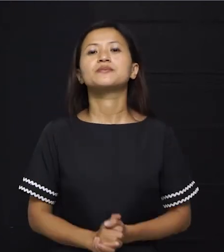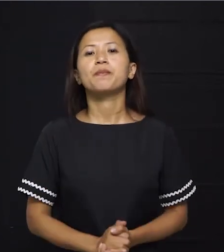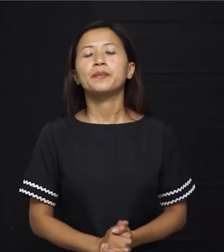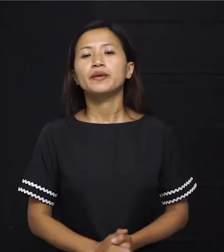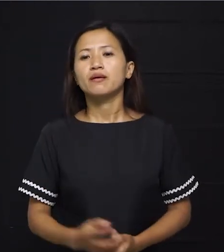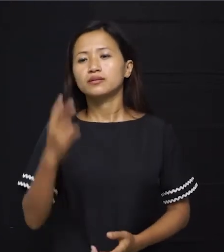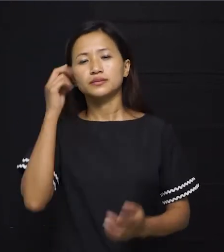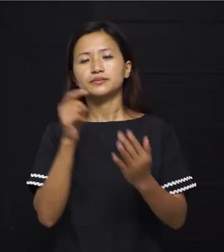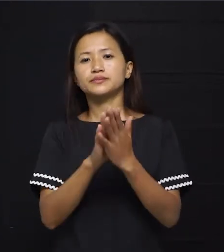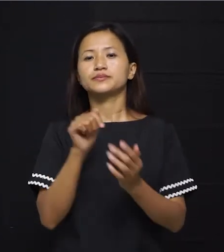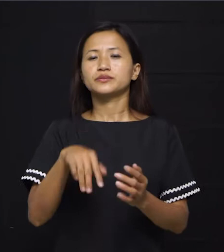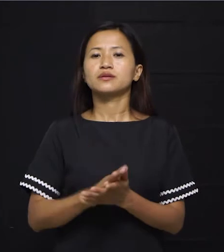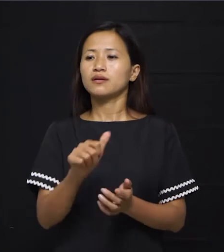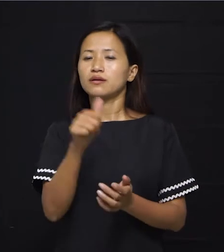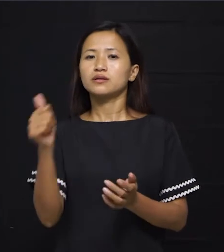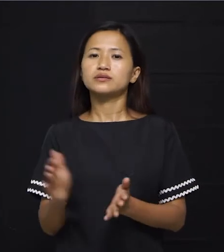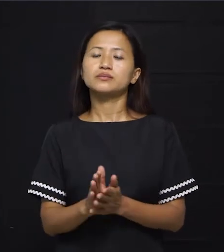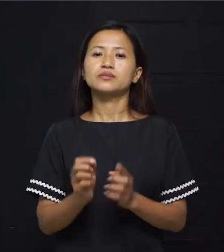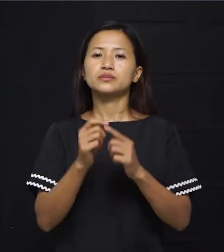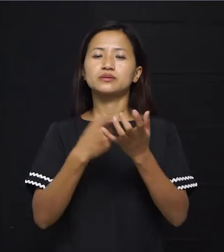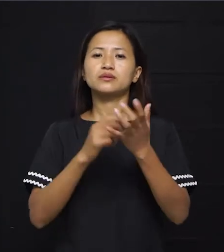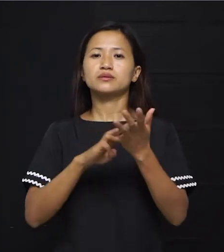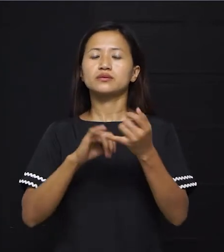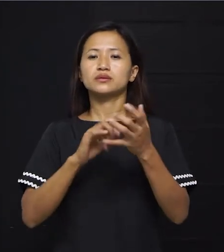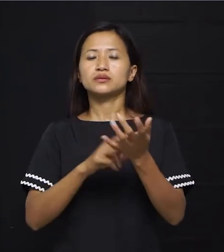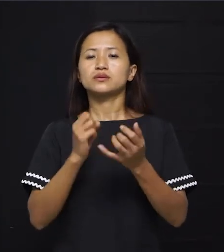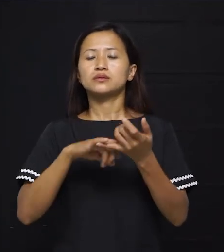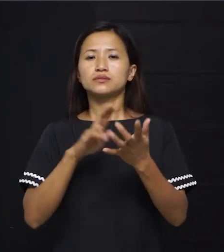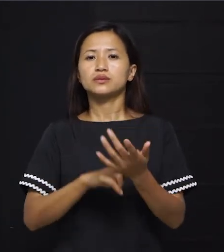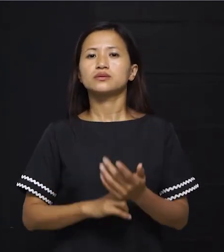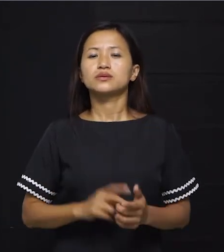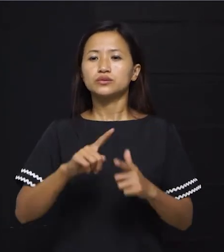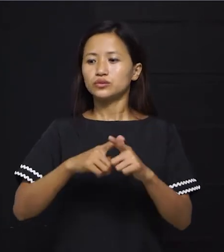this. After Sahu pronounced this friend, Juman,